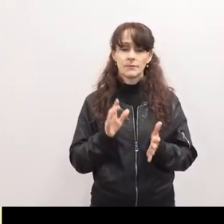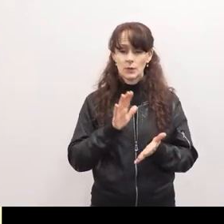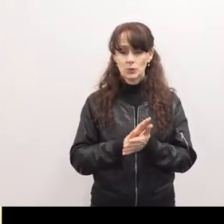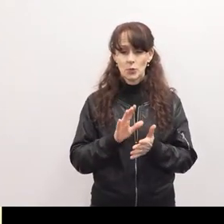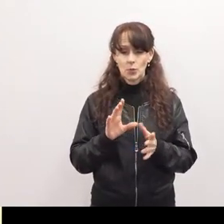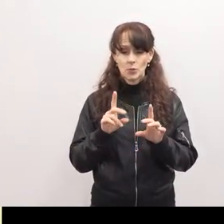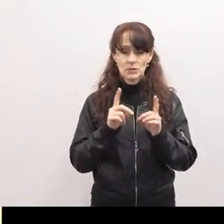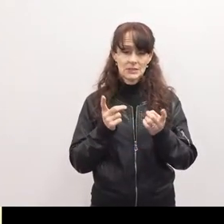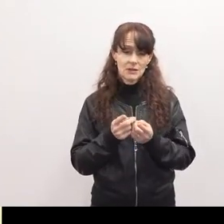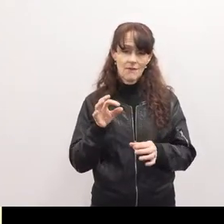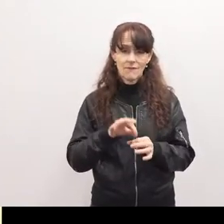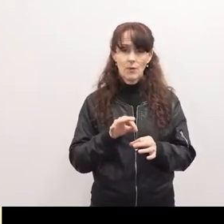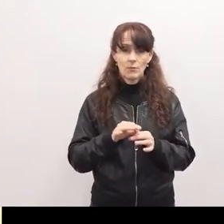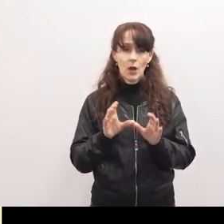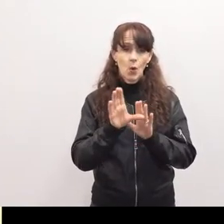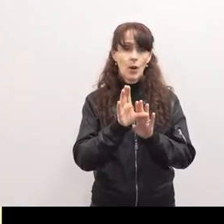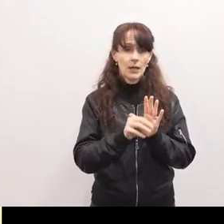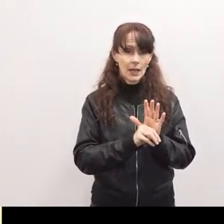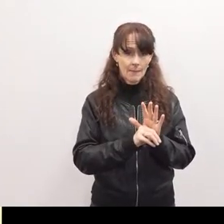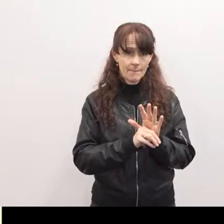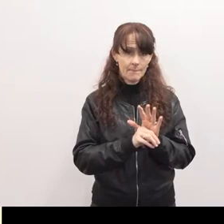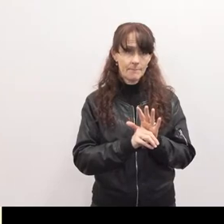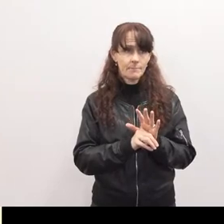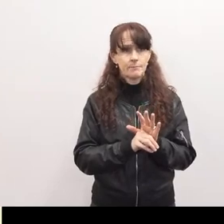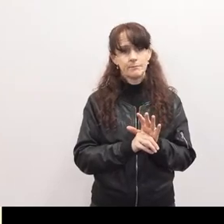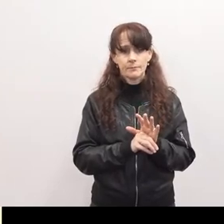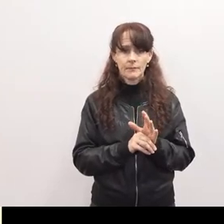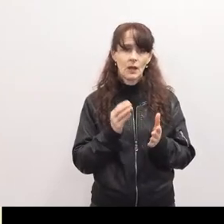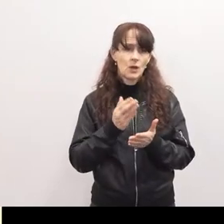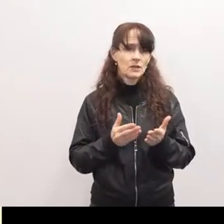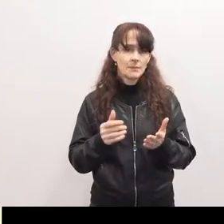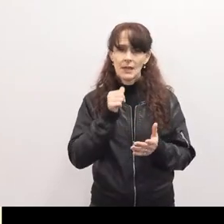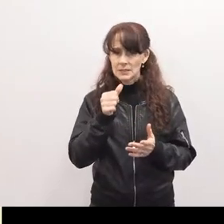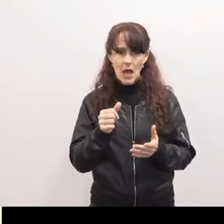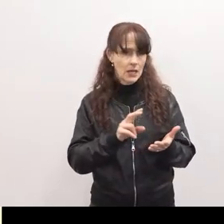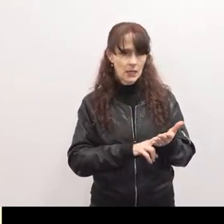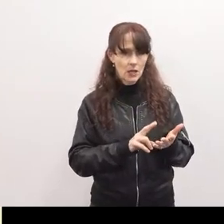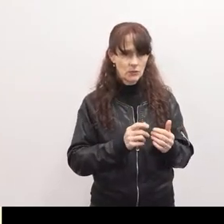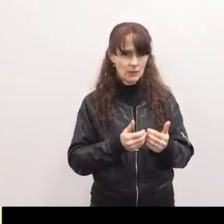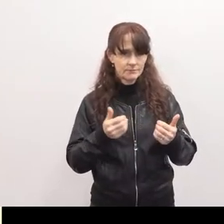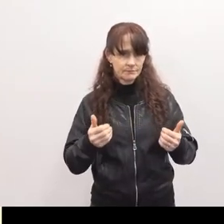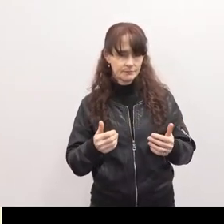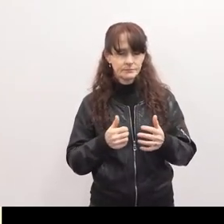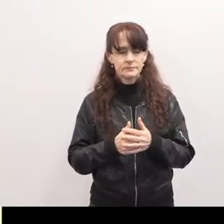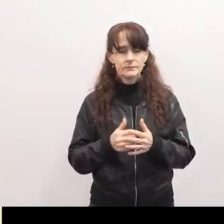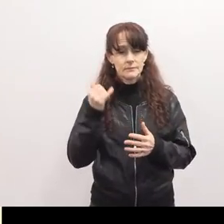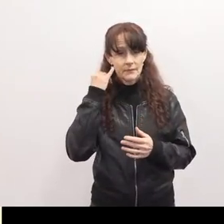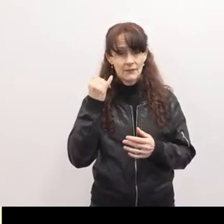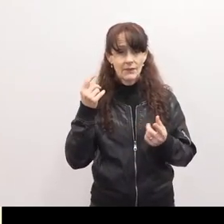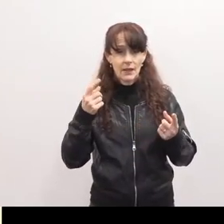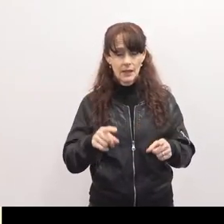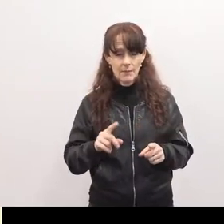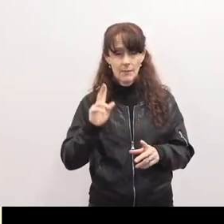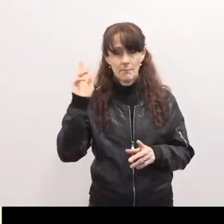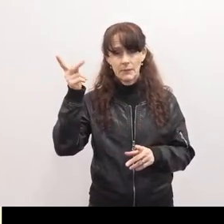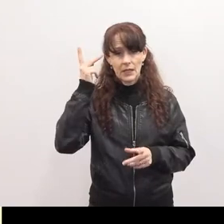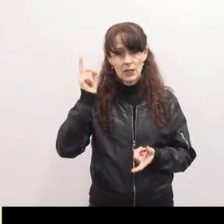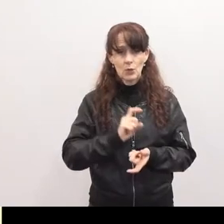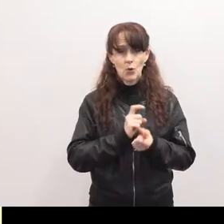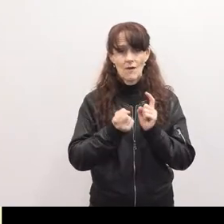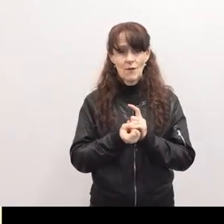district might vote on a curriculum or might vote on something that isn't a contract. And if that's the case, then the Political Reform